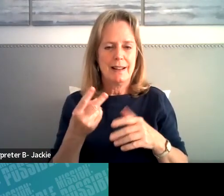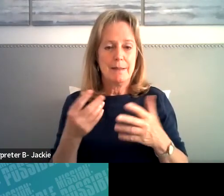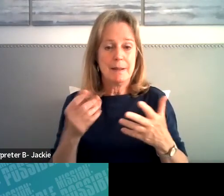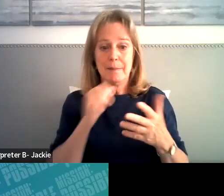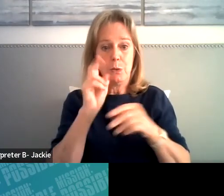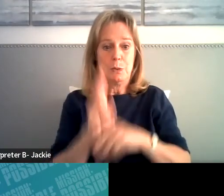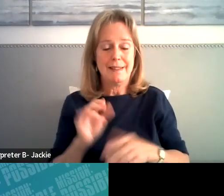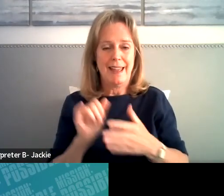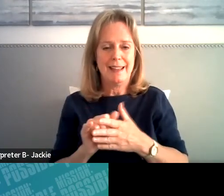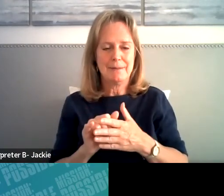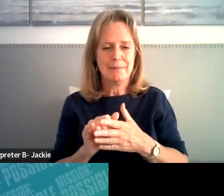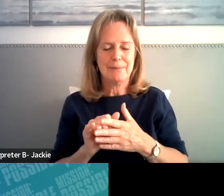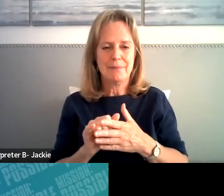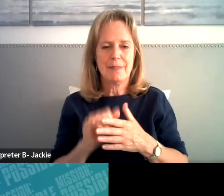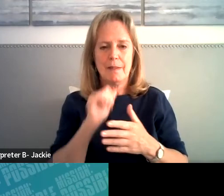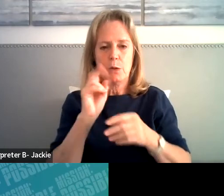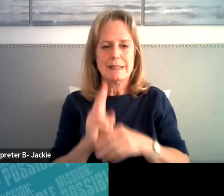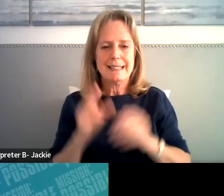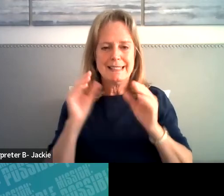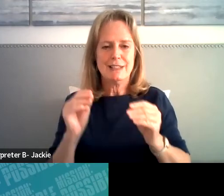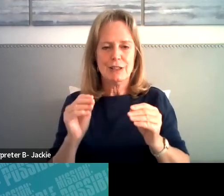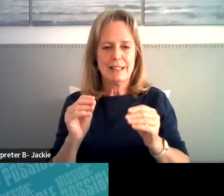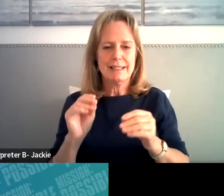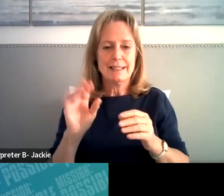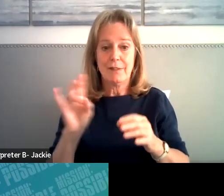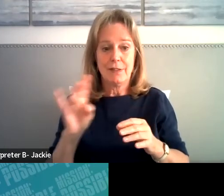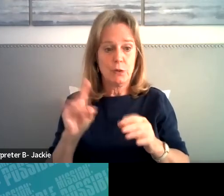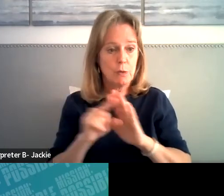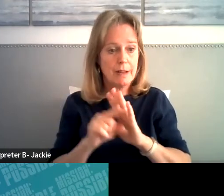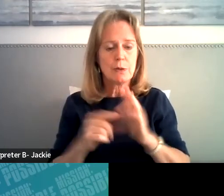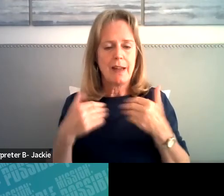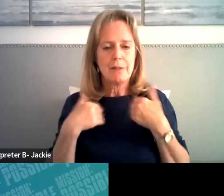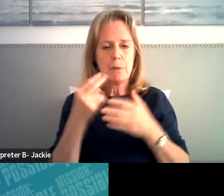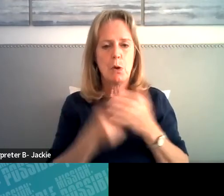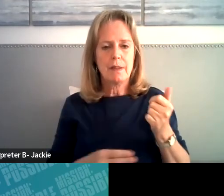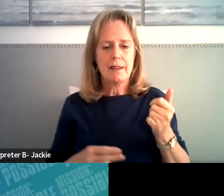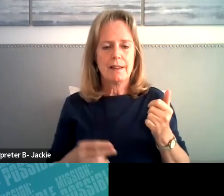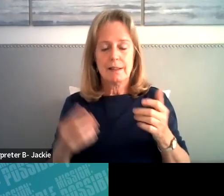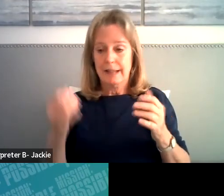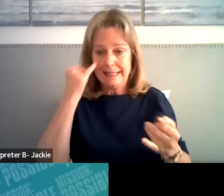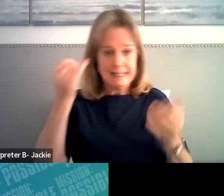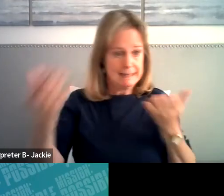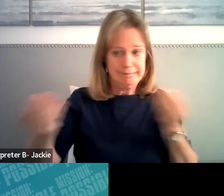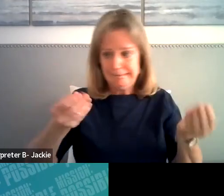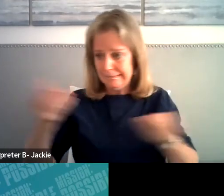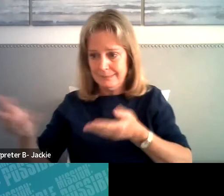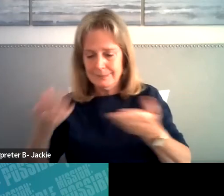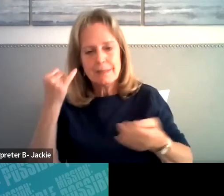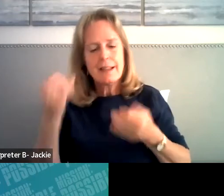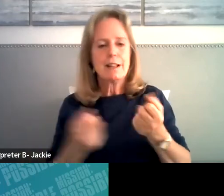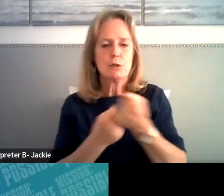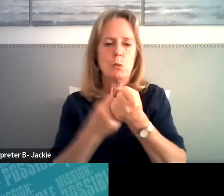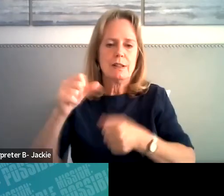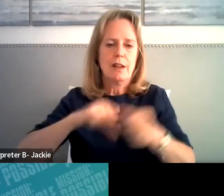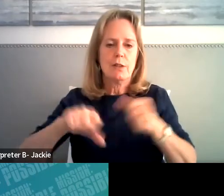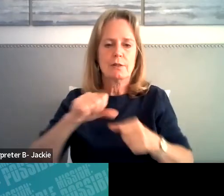to that. And I'm not used to teaching 7th grade. So to have both of them to bounce ideas off of, and they support me and I